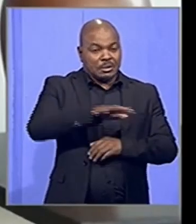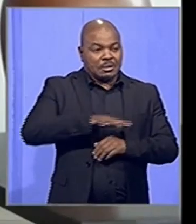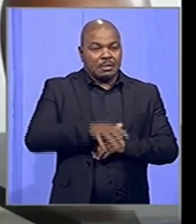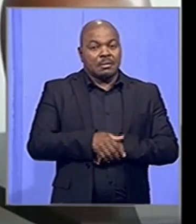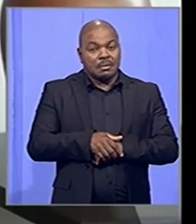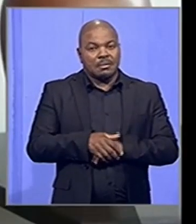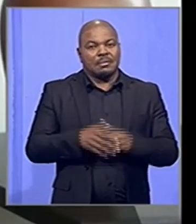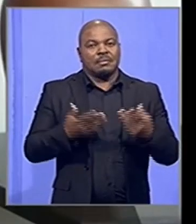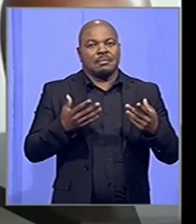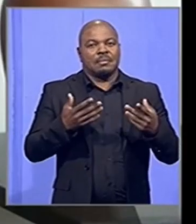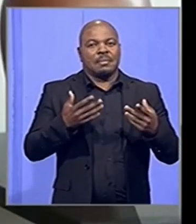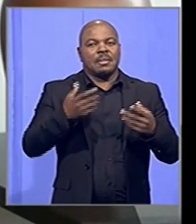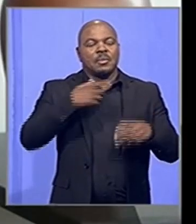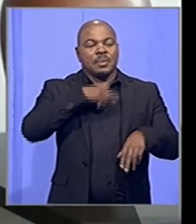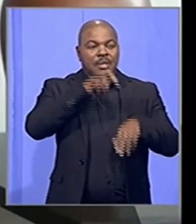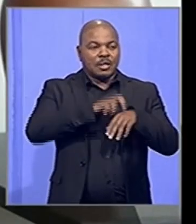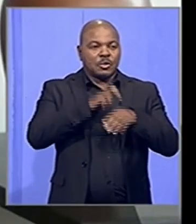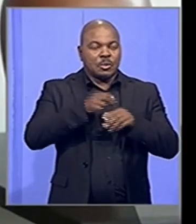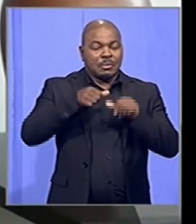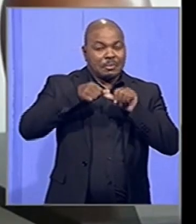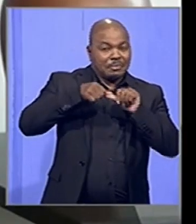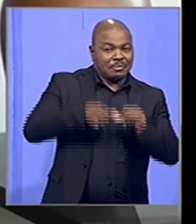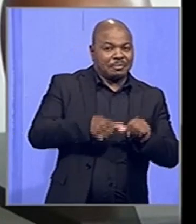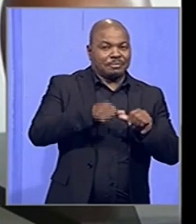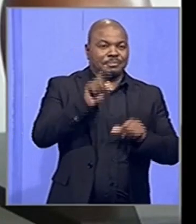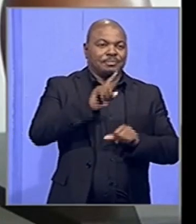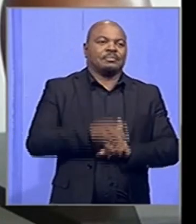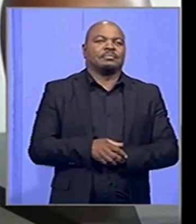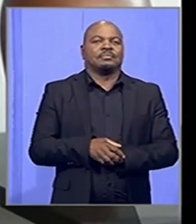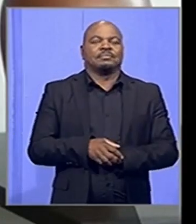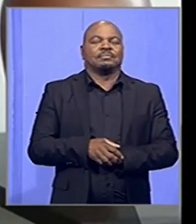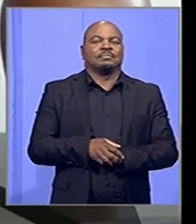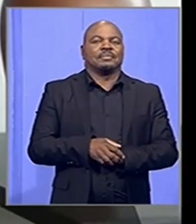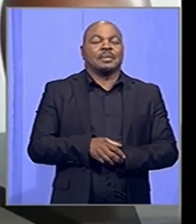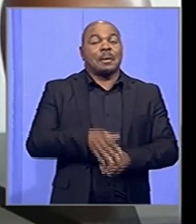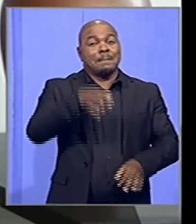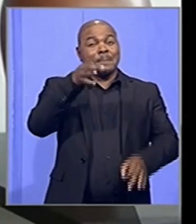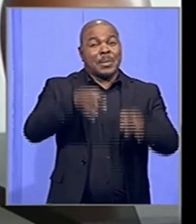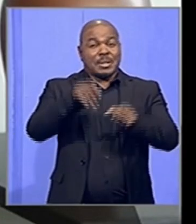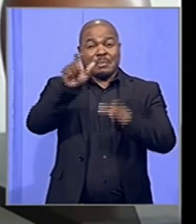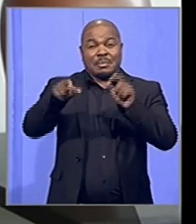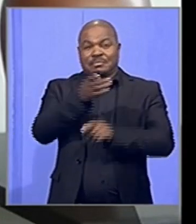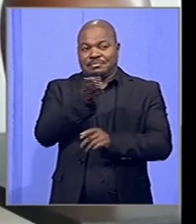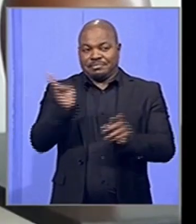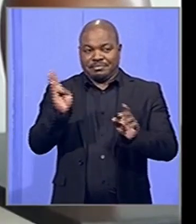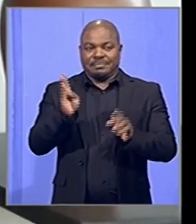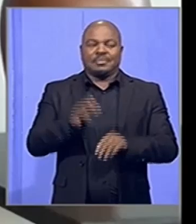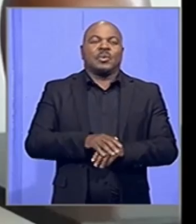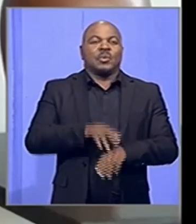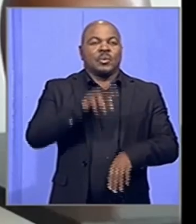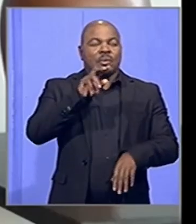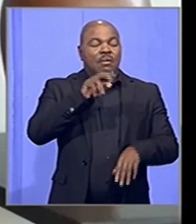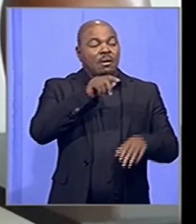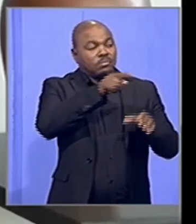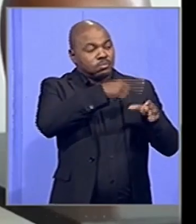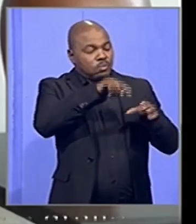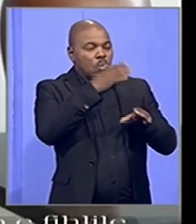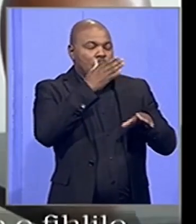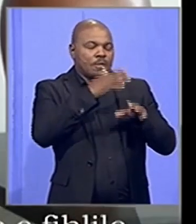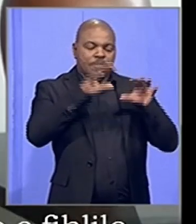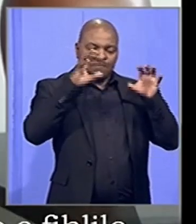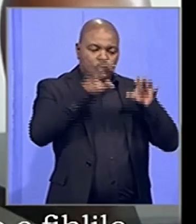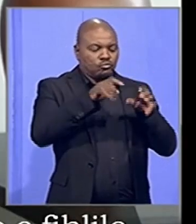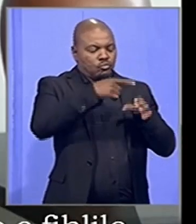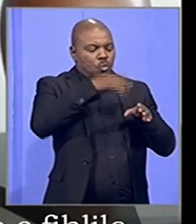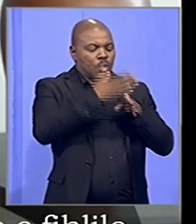what we need to emphasize is that because these politicians have been forced to sit